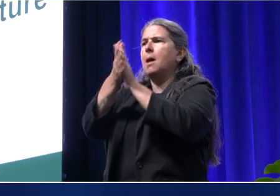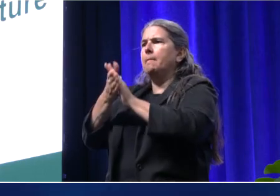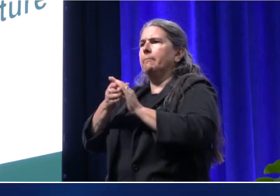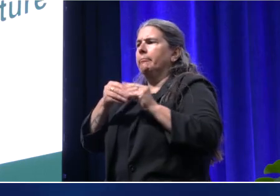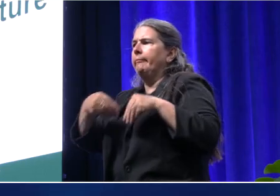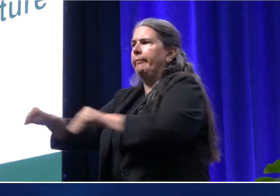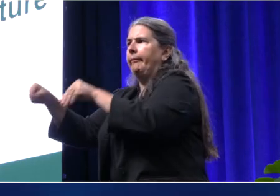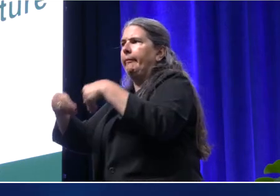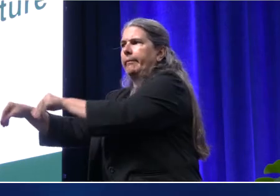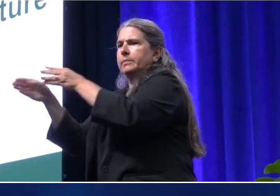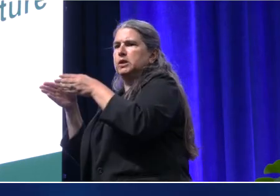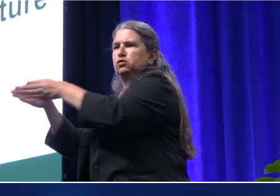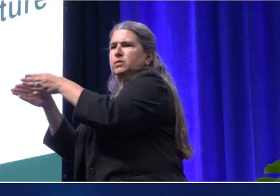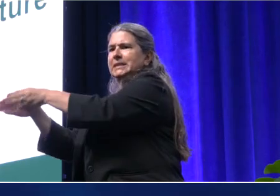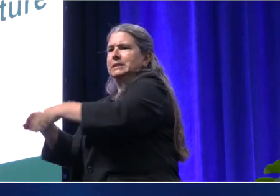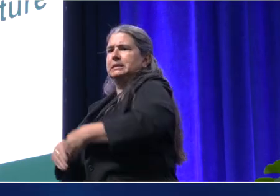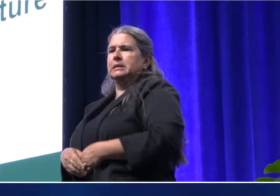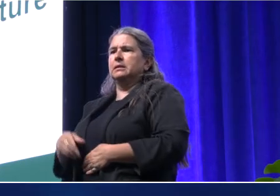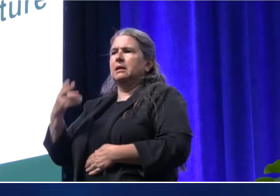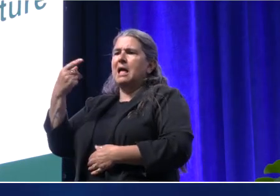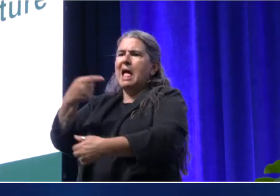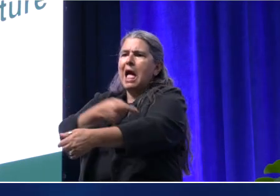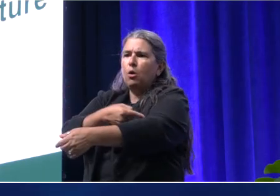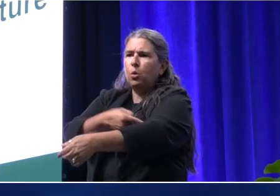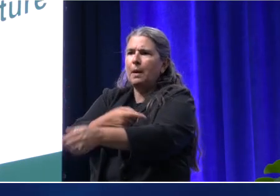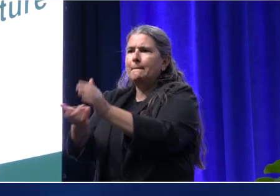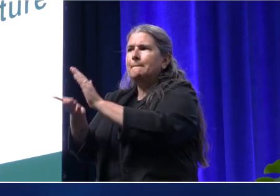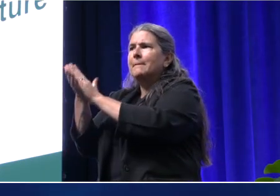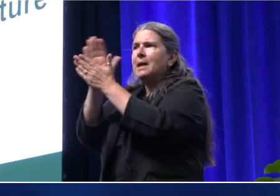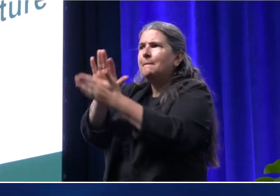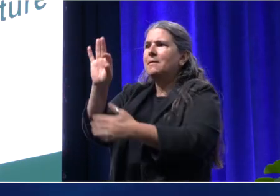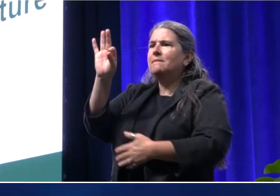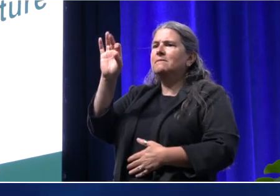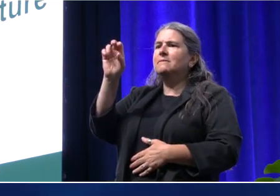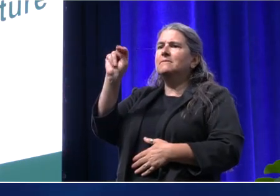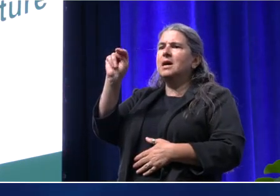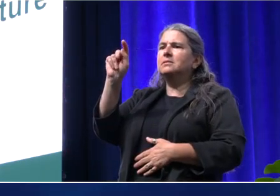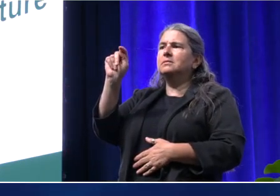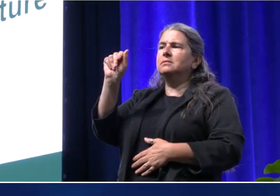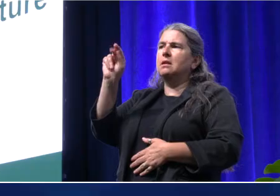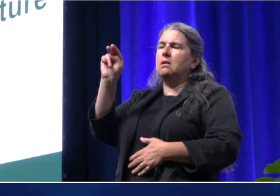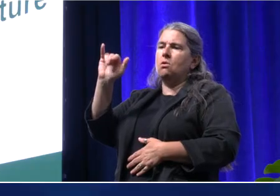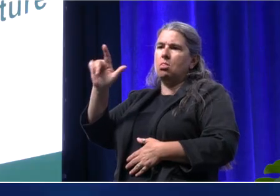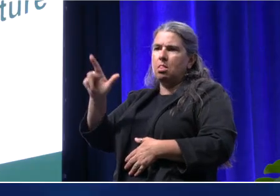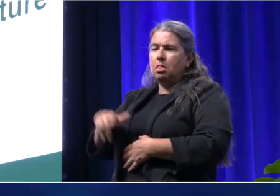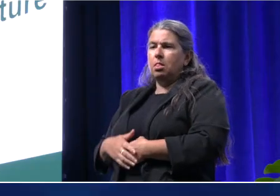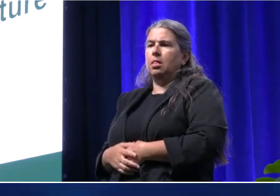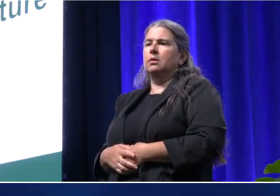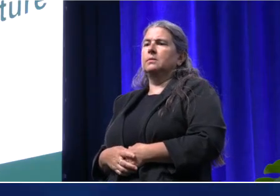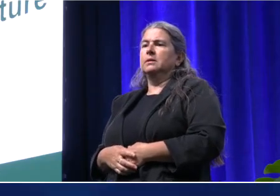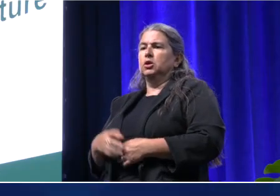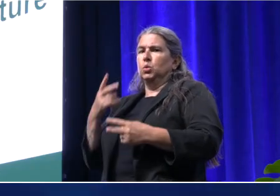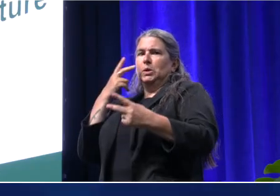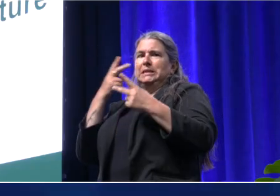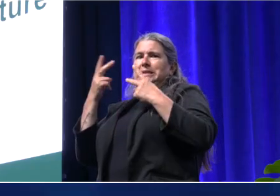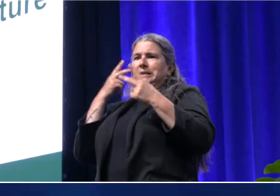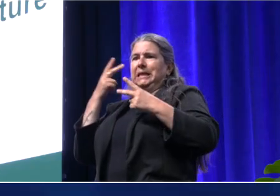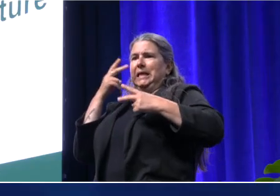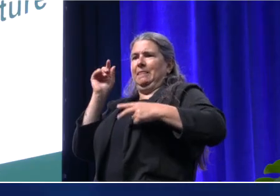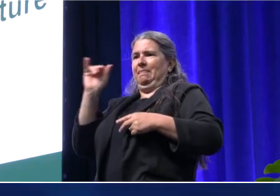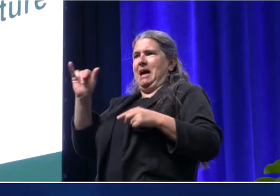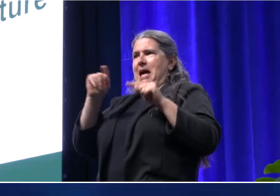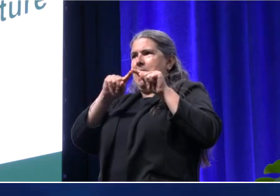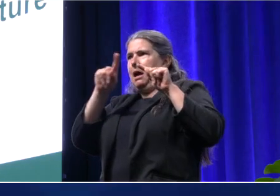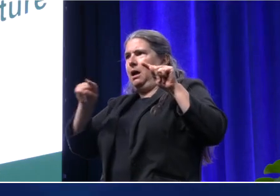class-wide scheduling and other means. And what you'll hear about today is what the drug supply looks like now in real